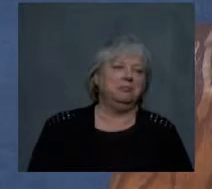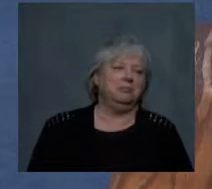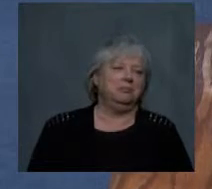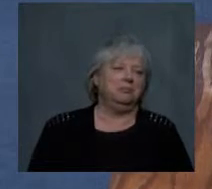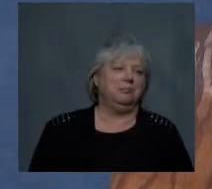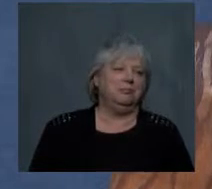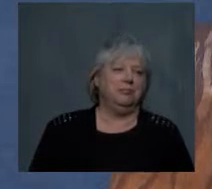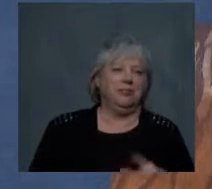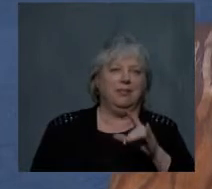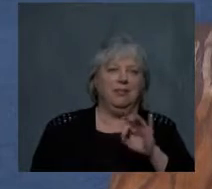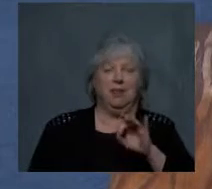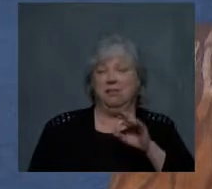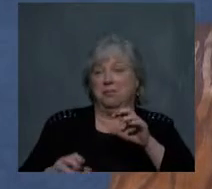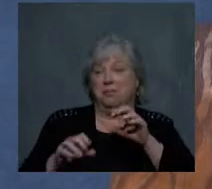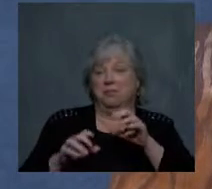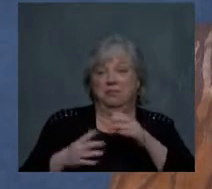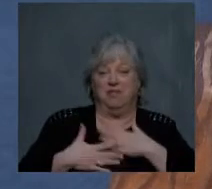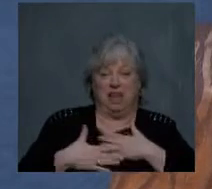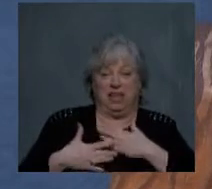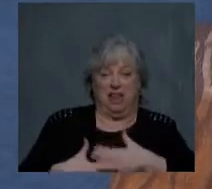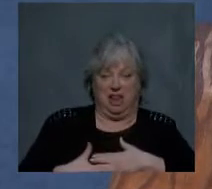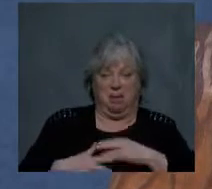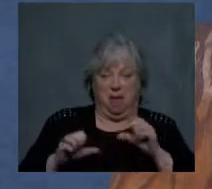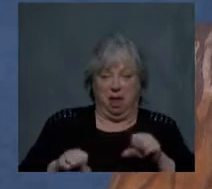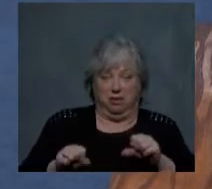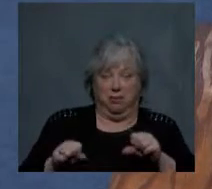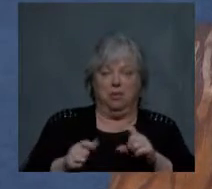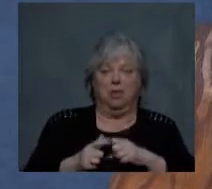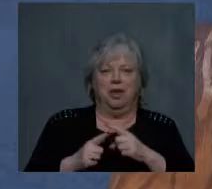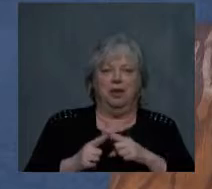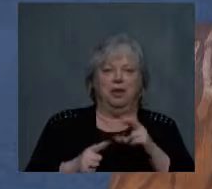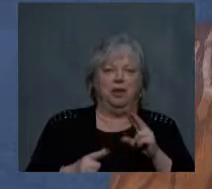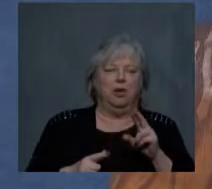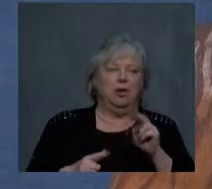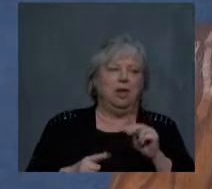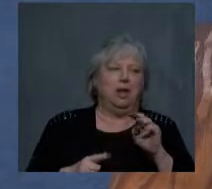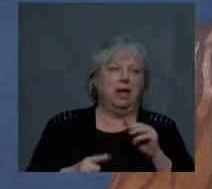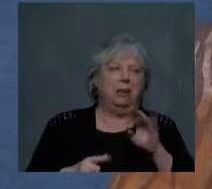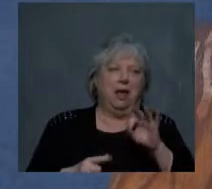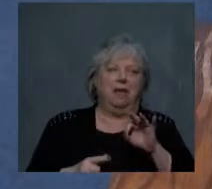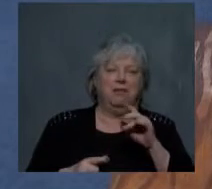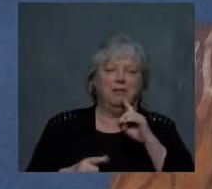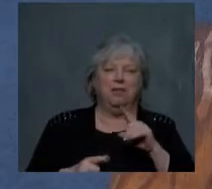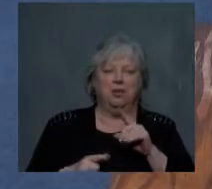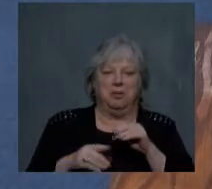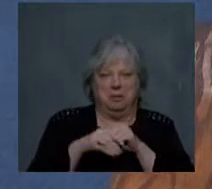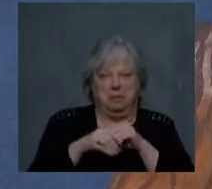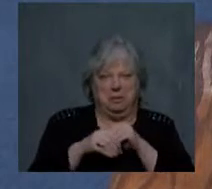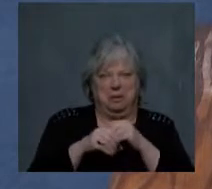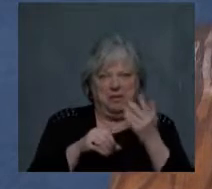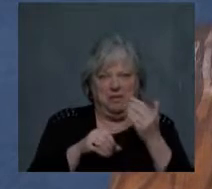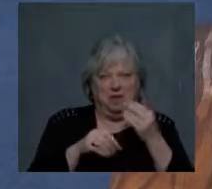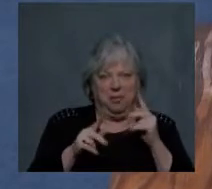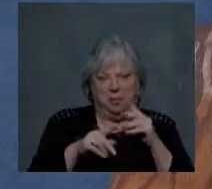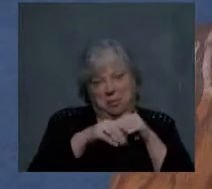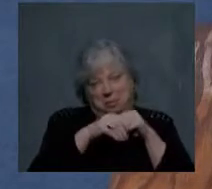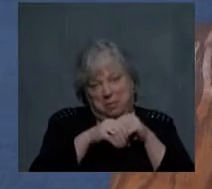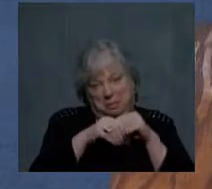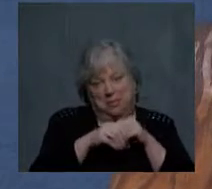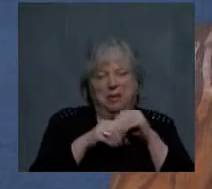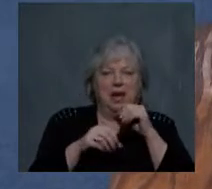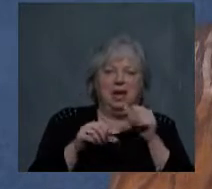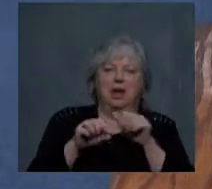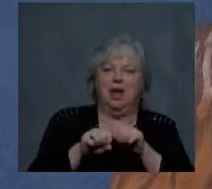If it were physically possible, the United Methodist Foundation could pack 15 employees in there and not violate